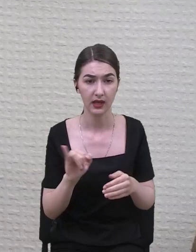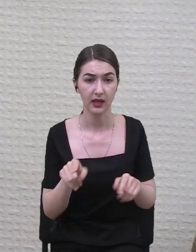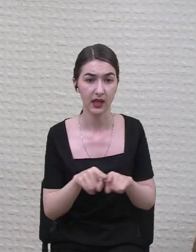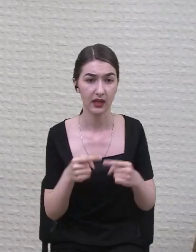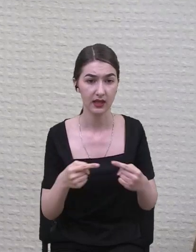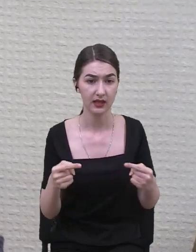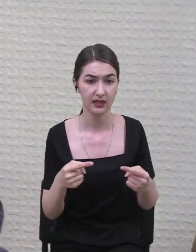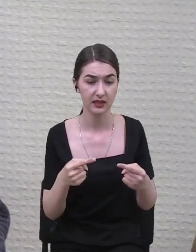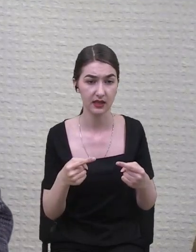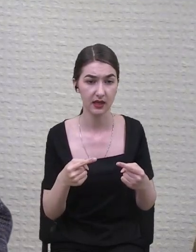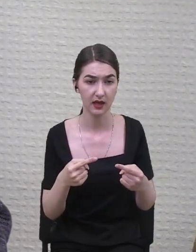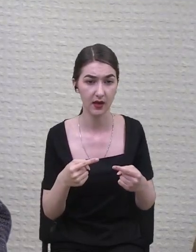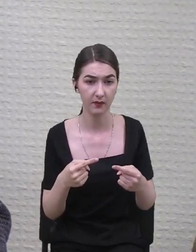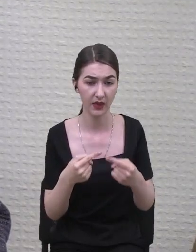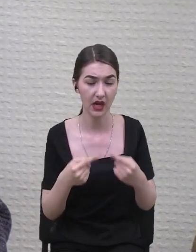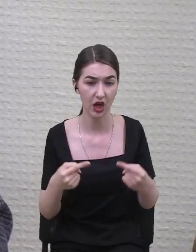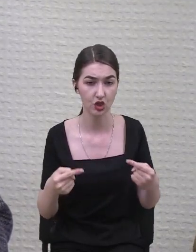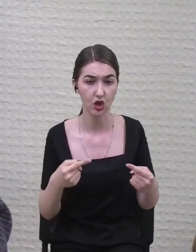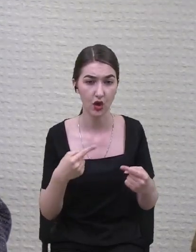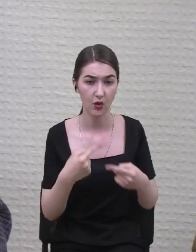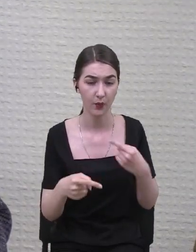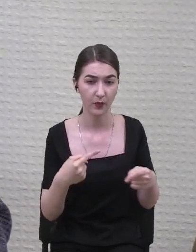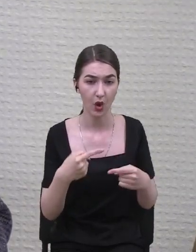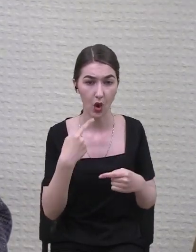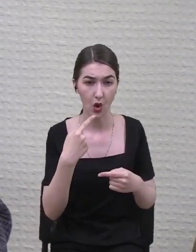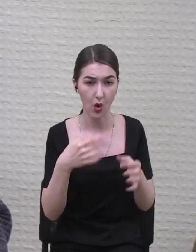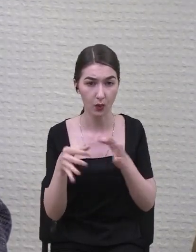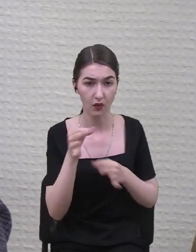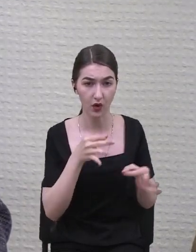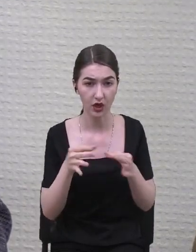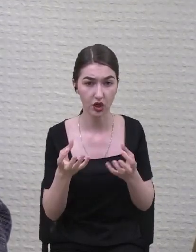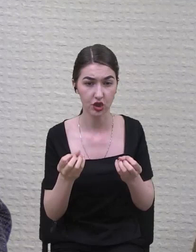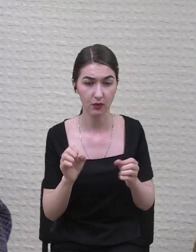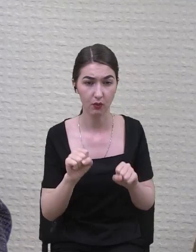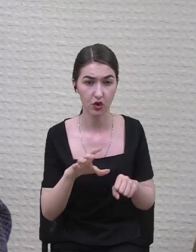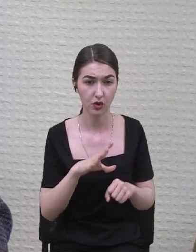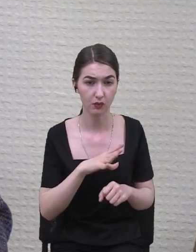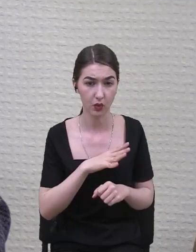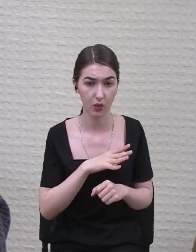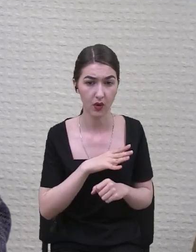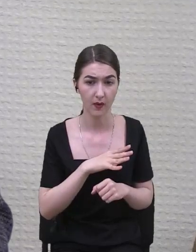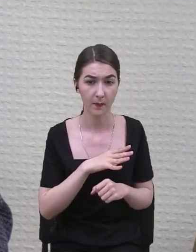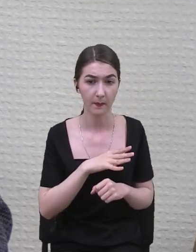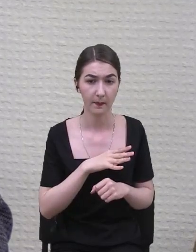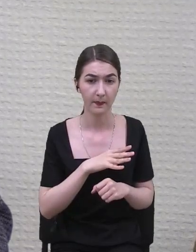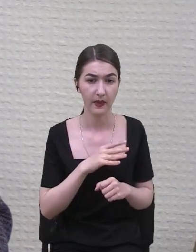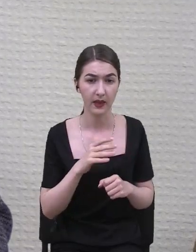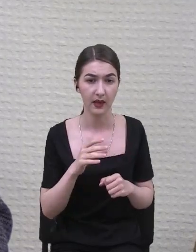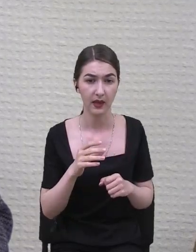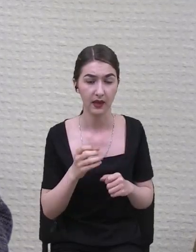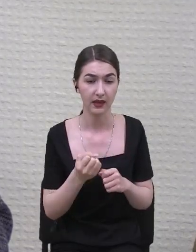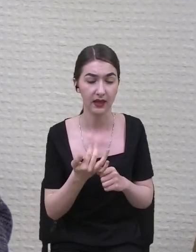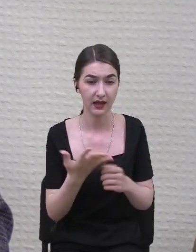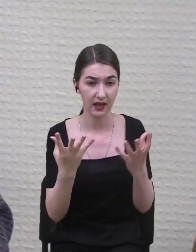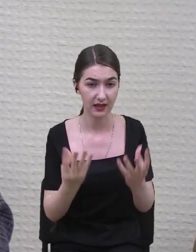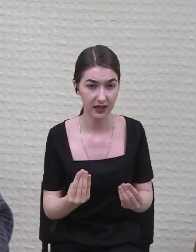like staff here said as well, 5 more hours or few more days to come to this. But it was a great resource to have Stephen